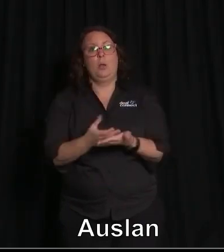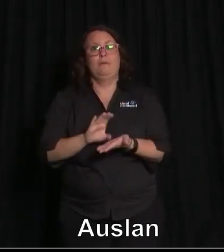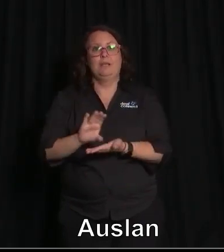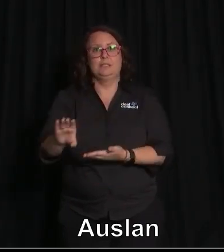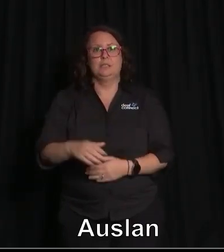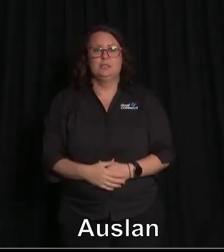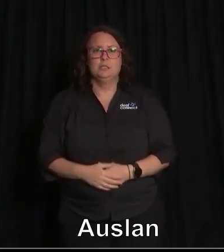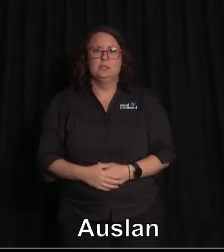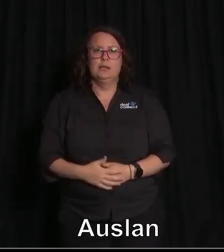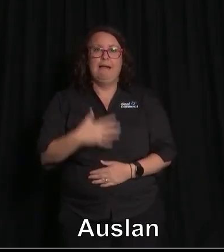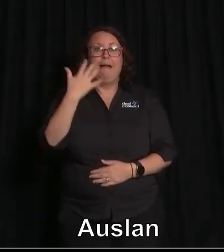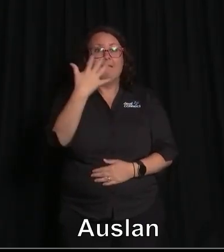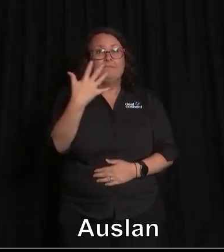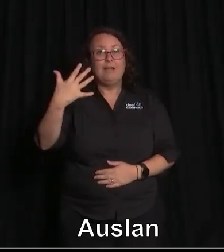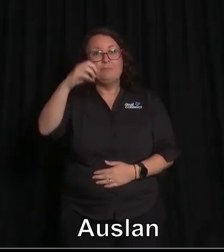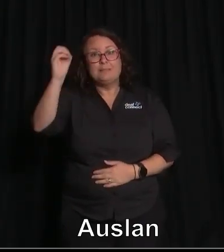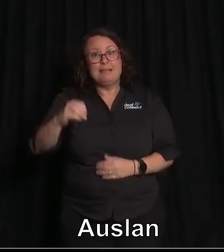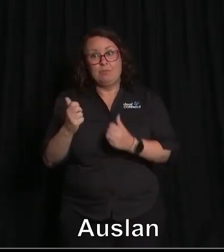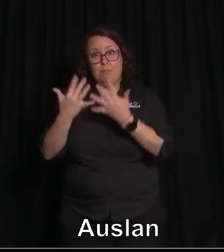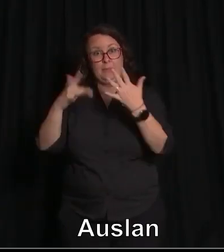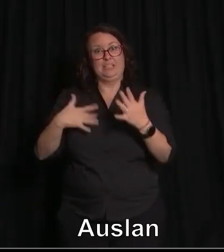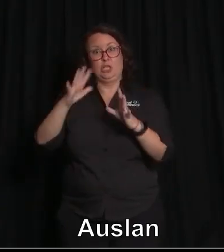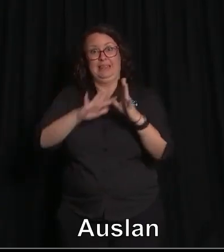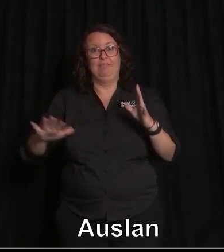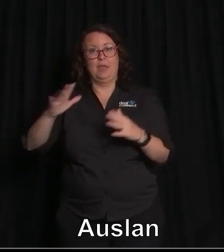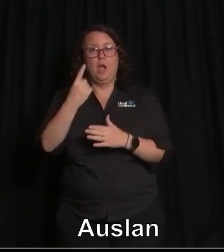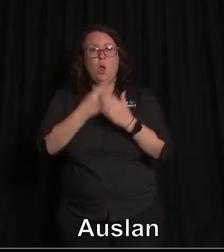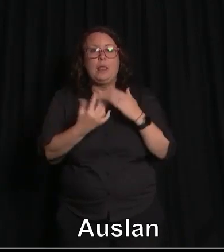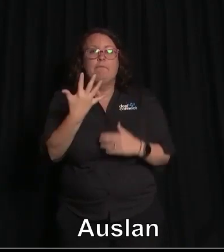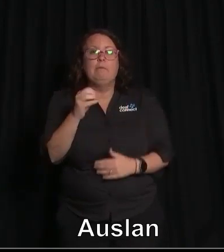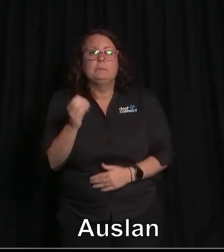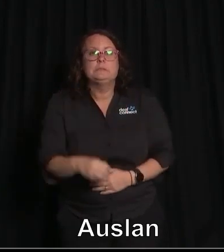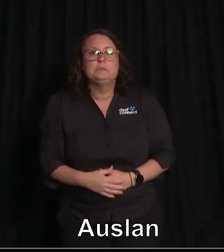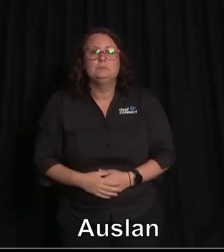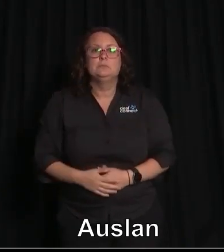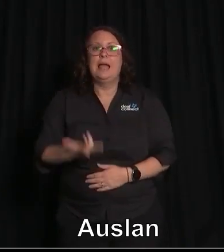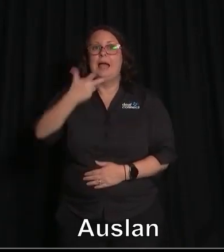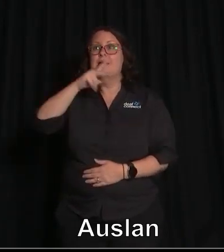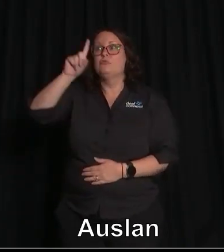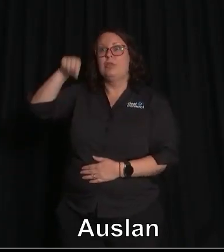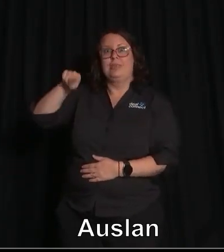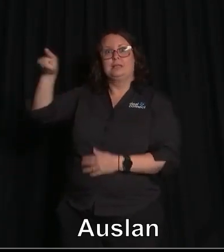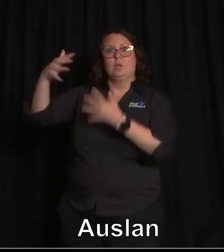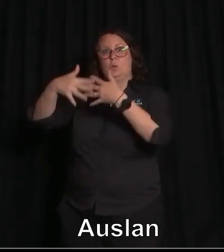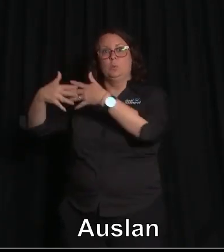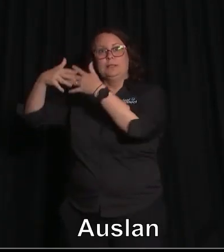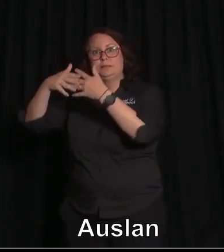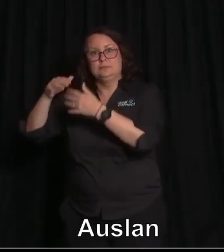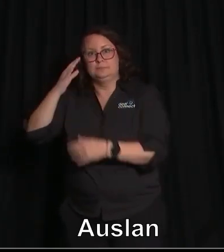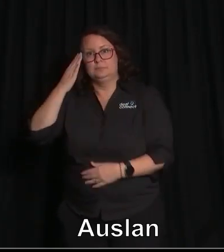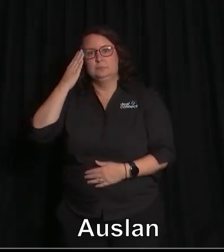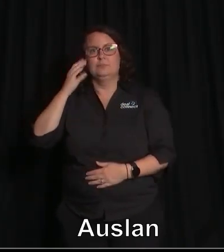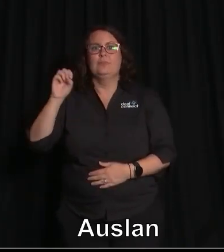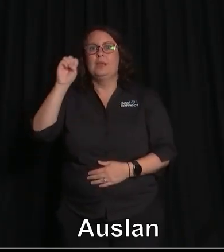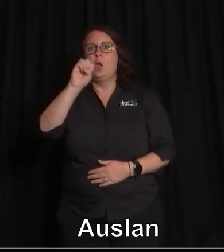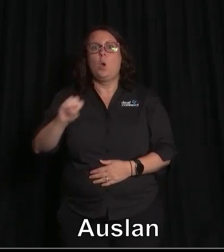having over 55% of the world's population, with only US 800,000 of funding in Oceania, excluding Australia